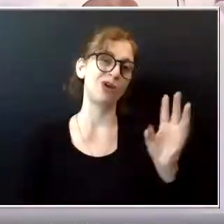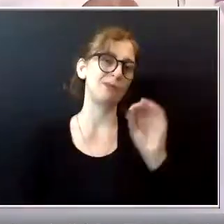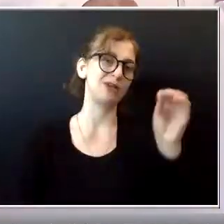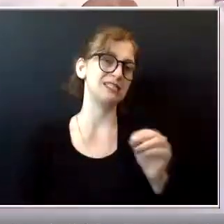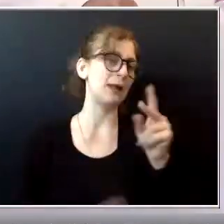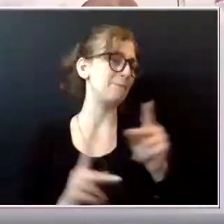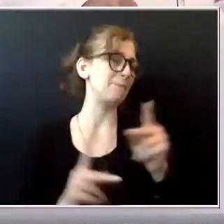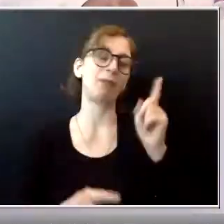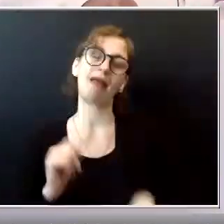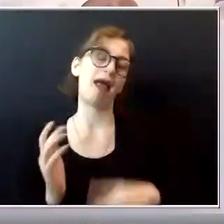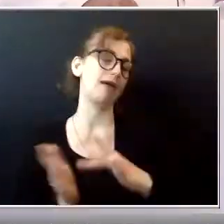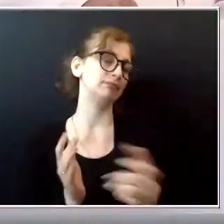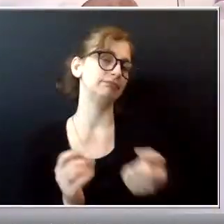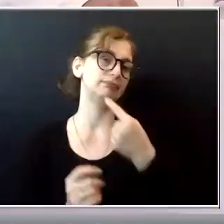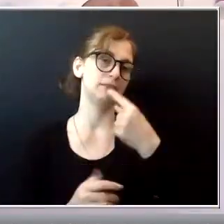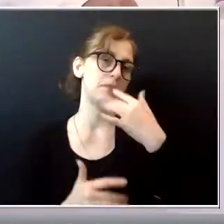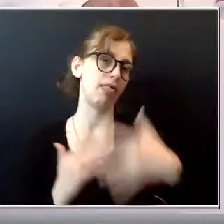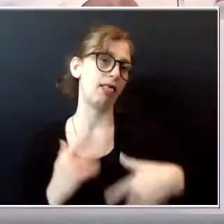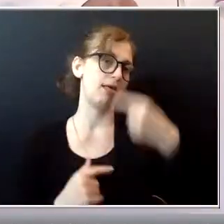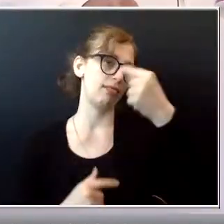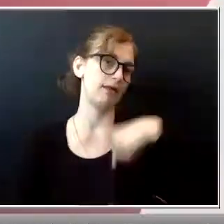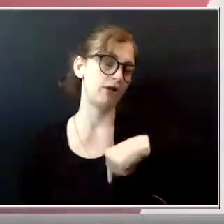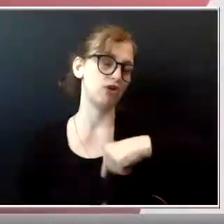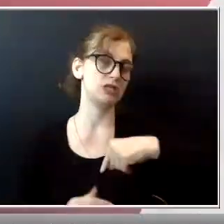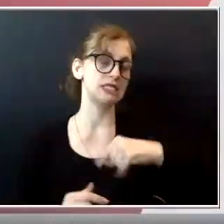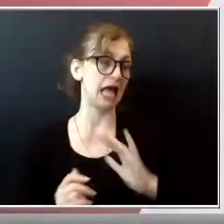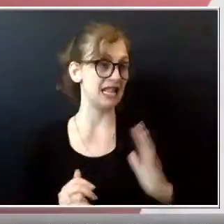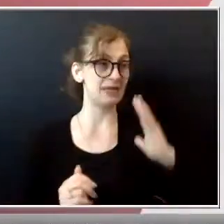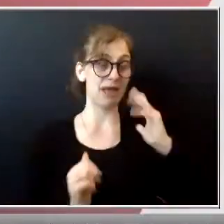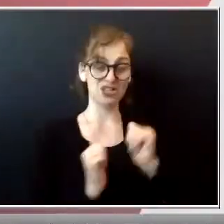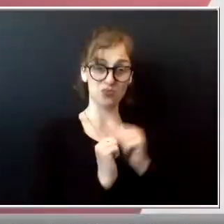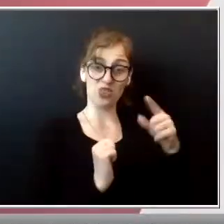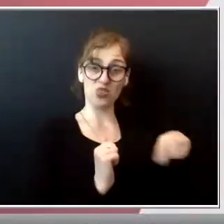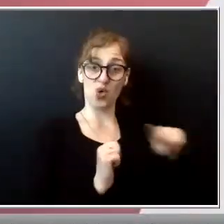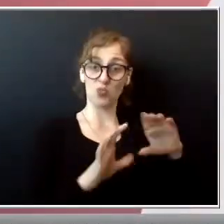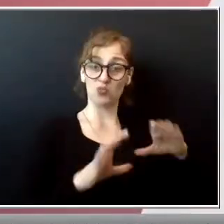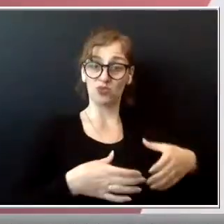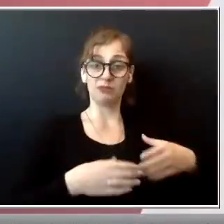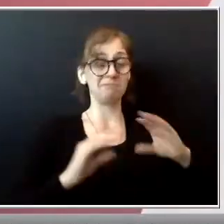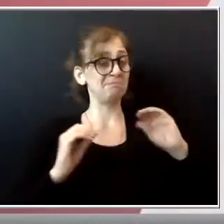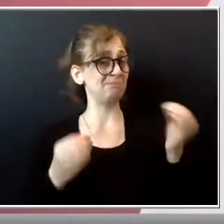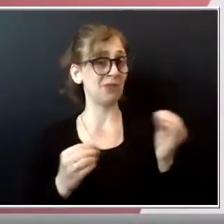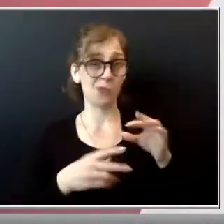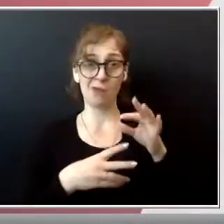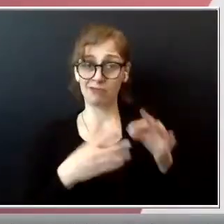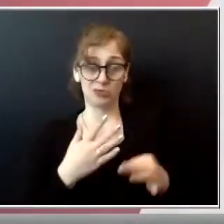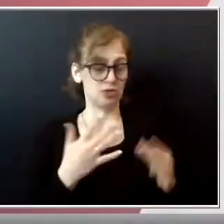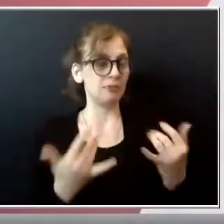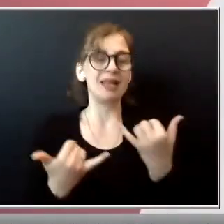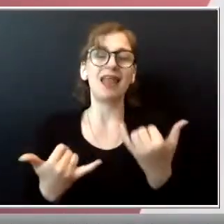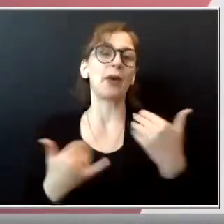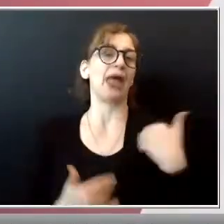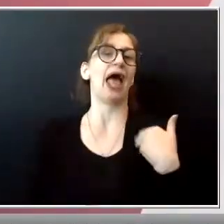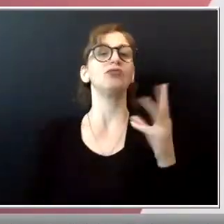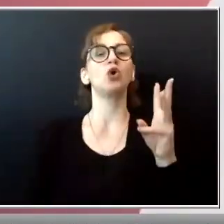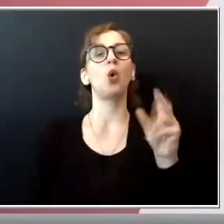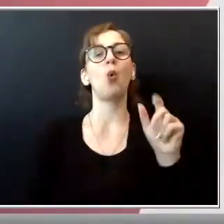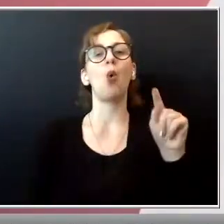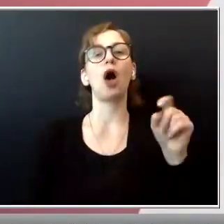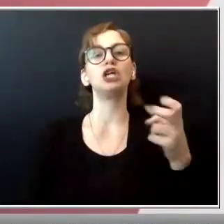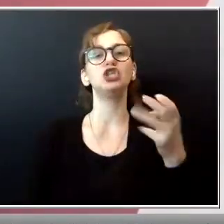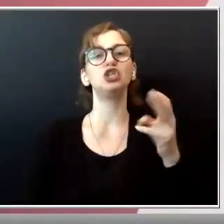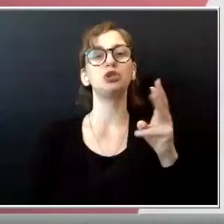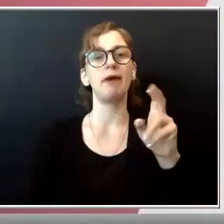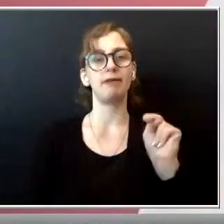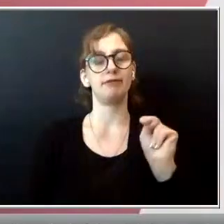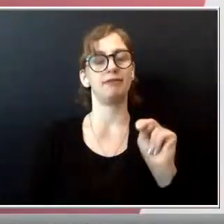patients, in the past, we didn't have an option, but now we have this Watchman procedure. So with this, we will be able to get them off the blood thinners and still protect